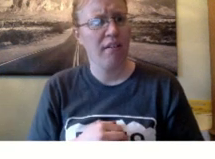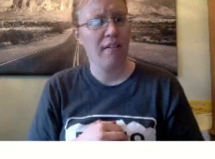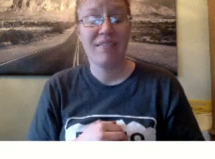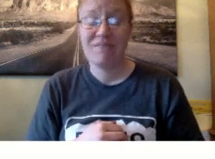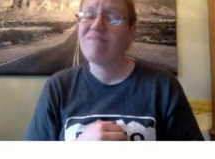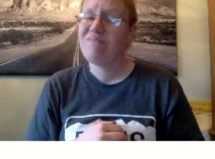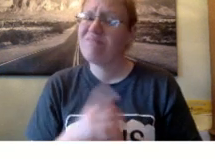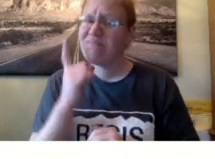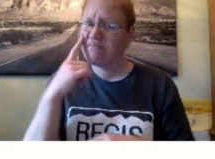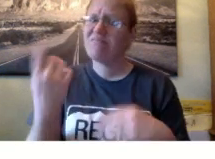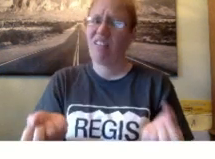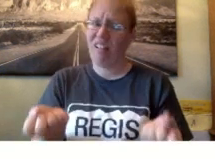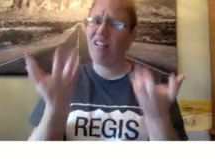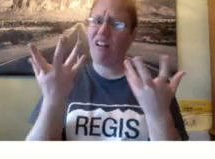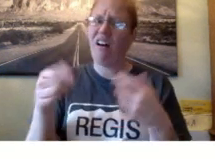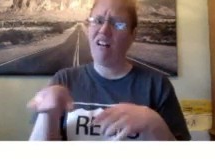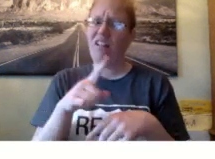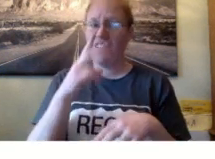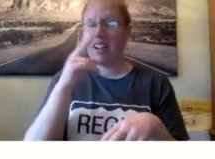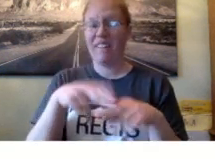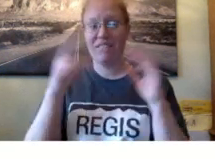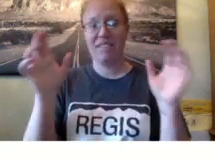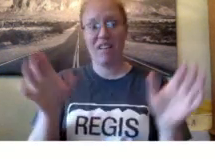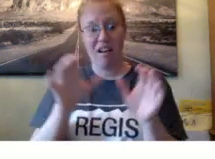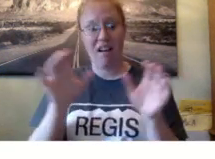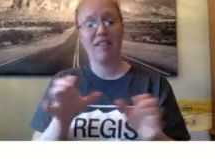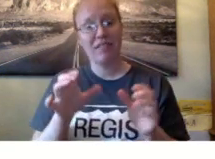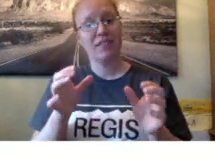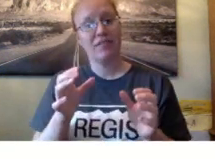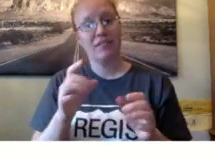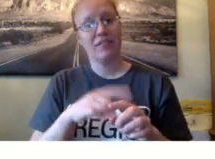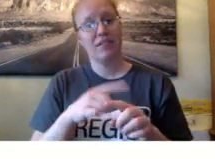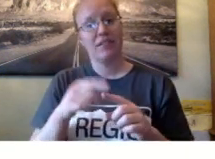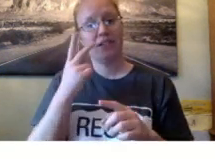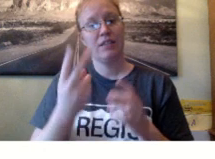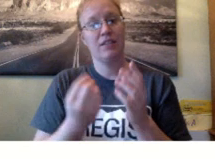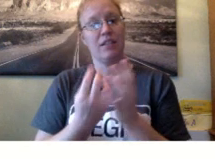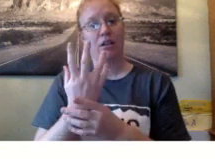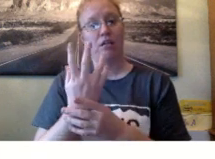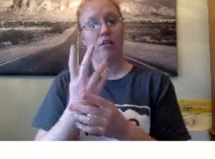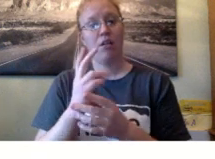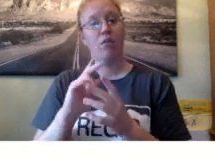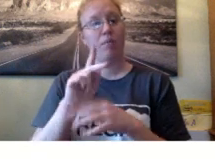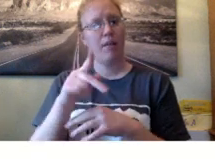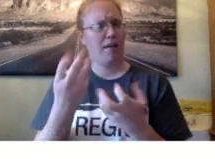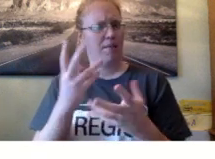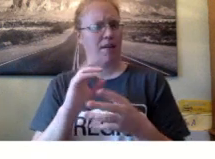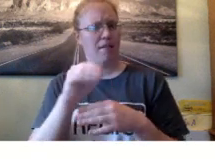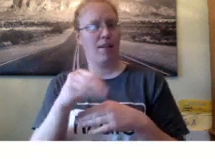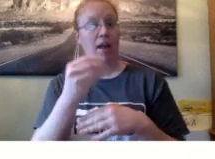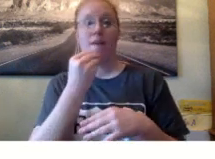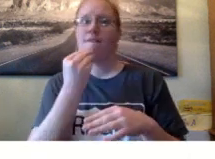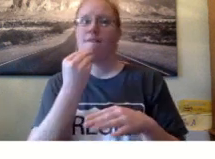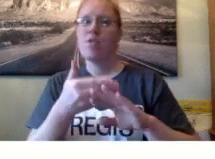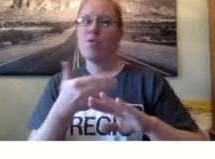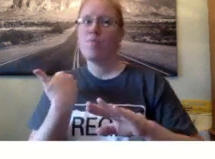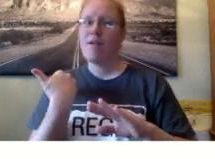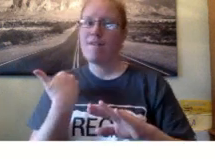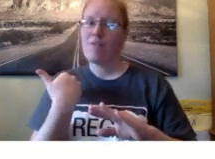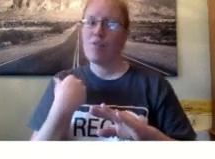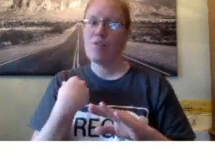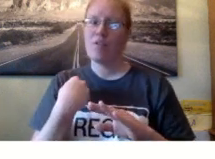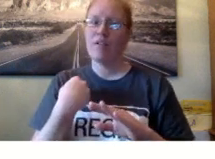A lot of you, I bet, have, because it's a fun activity. And then we see them grow into plants. How many of you have planted food before,